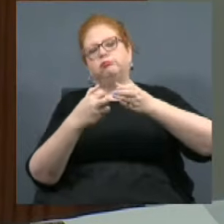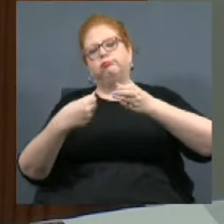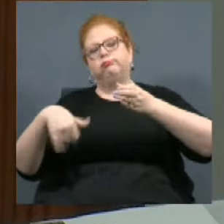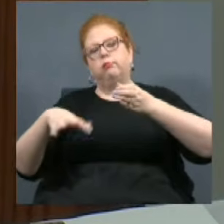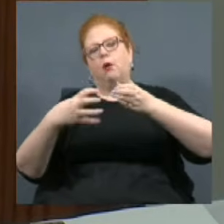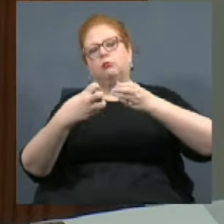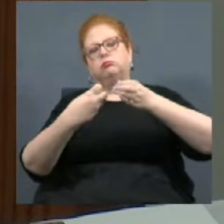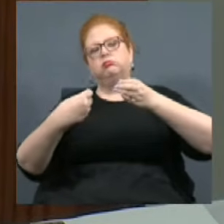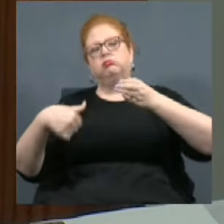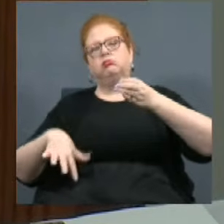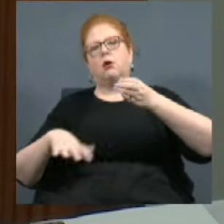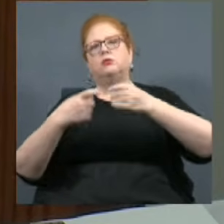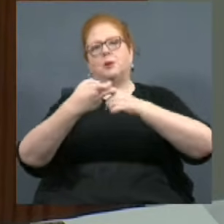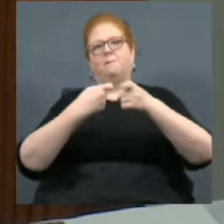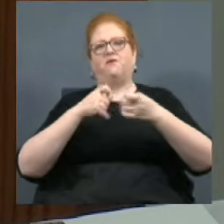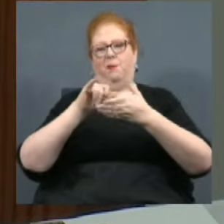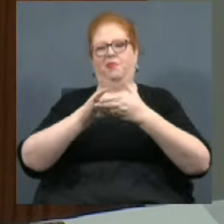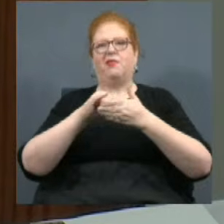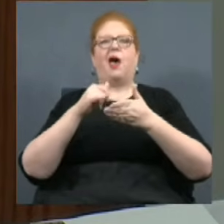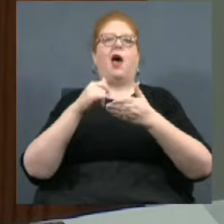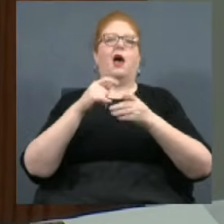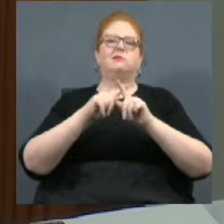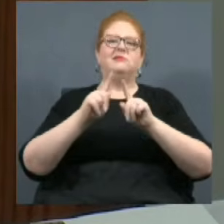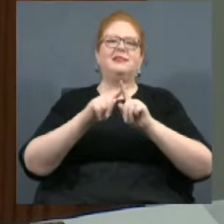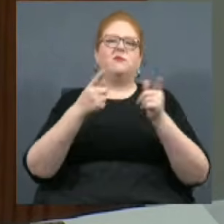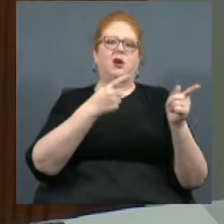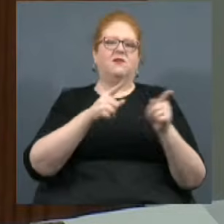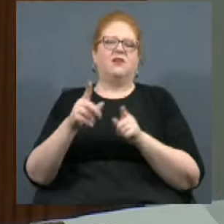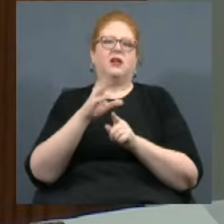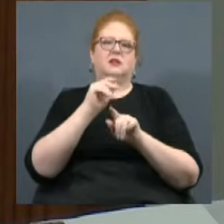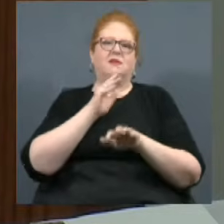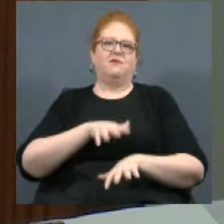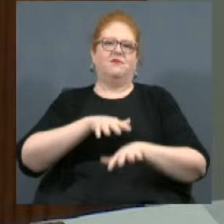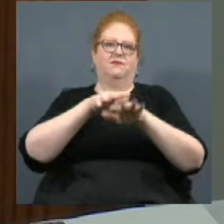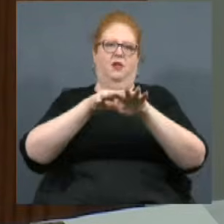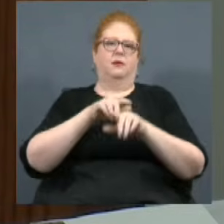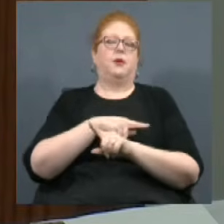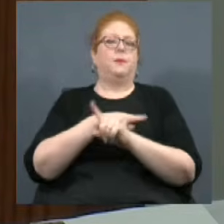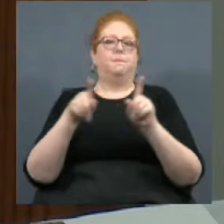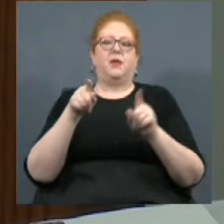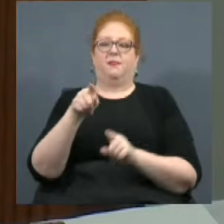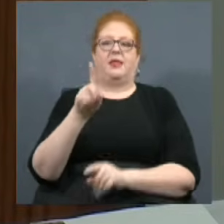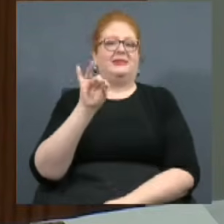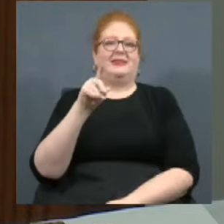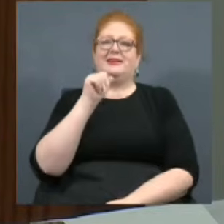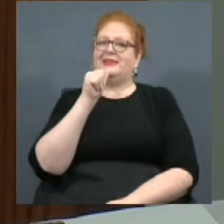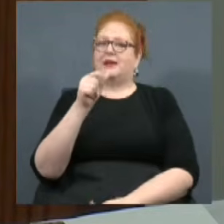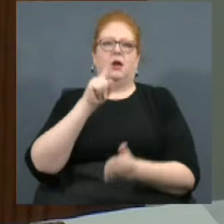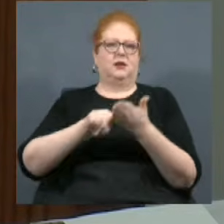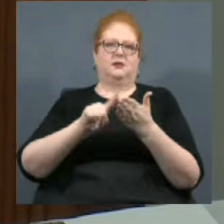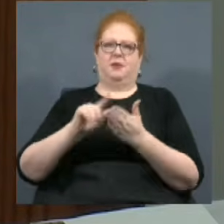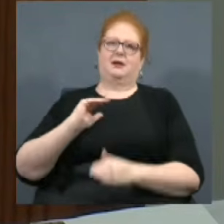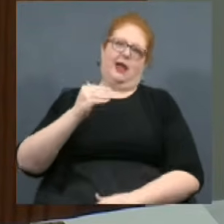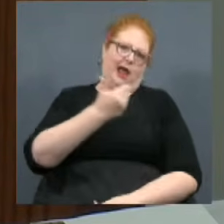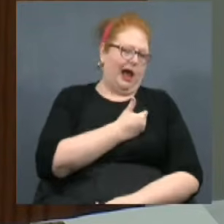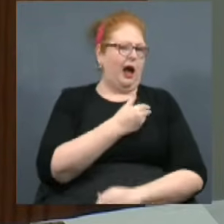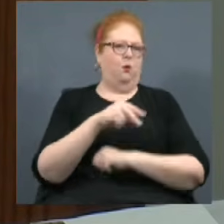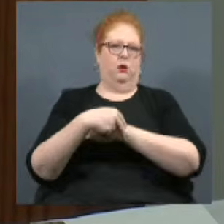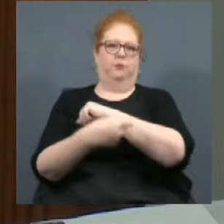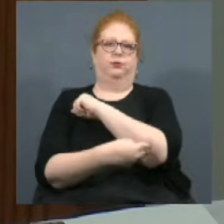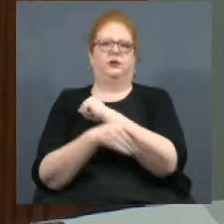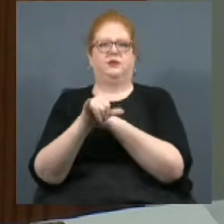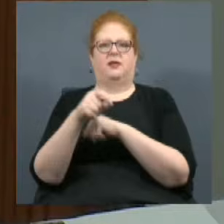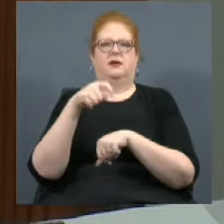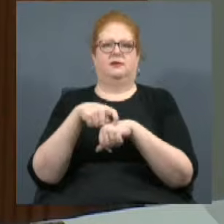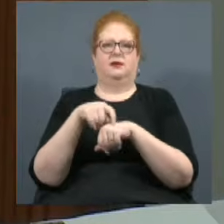flood. They did not inspect our bridges at that point. And that's why I'm saying we need